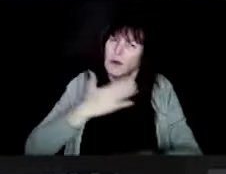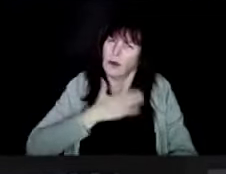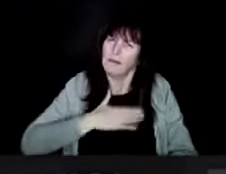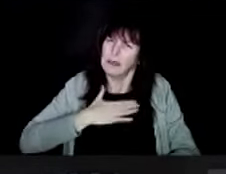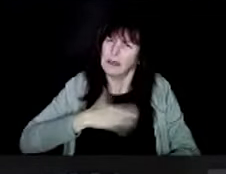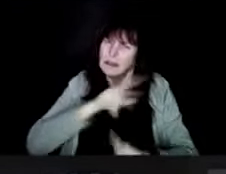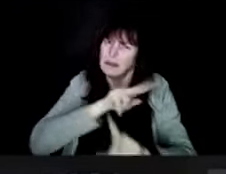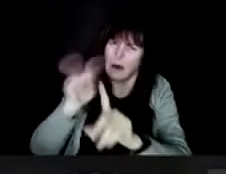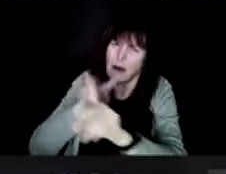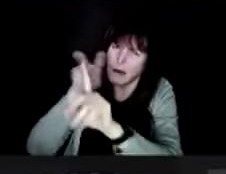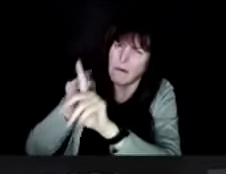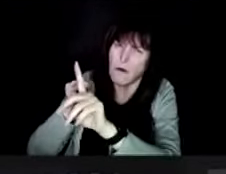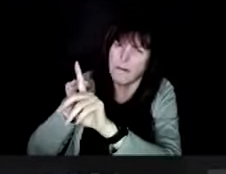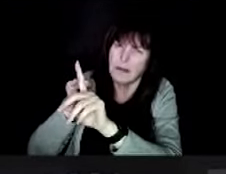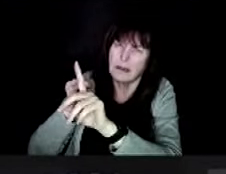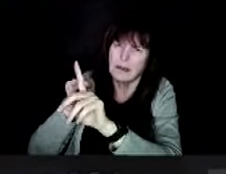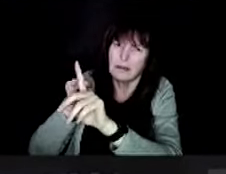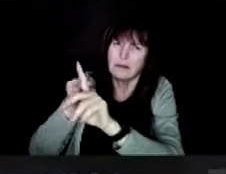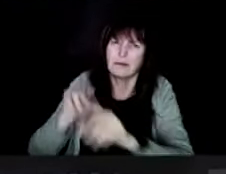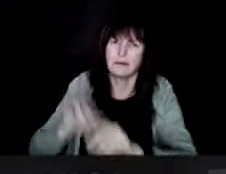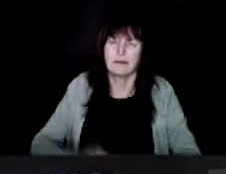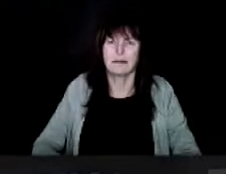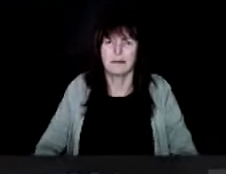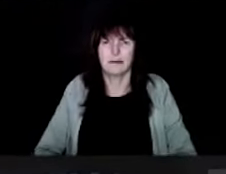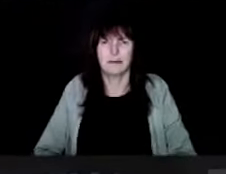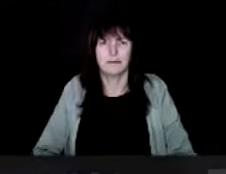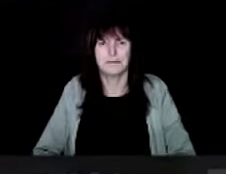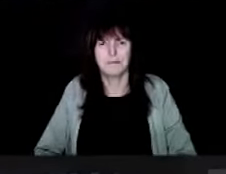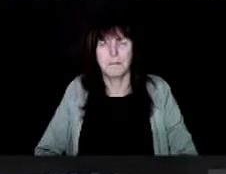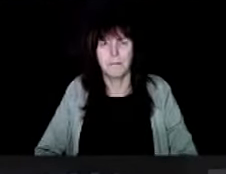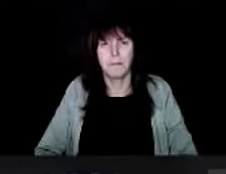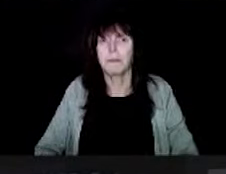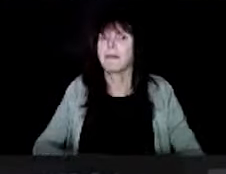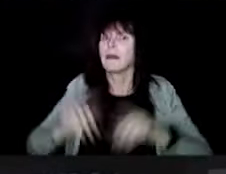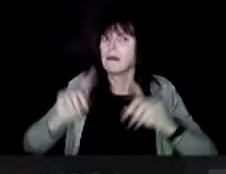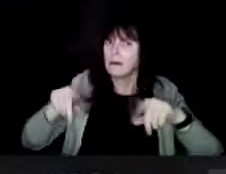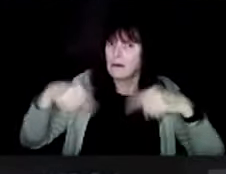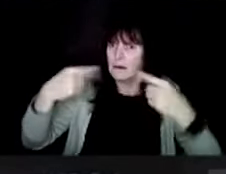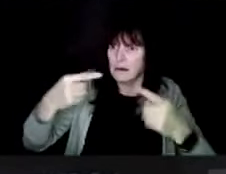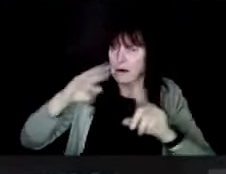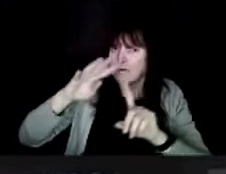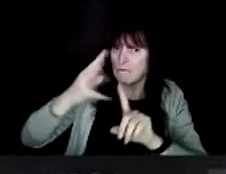your fourth dose shots 84 days after your third dose.